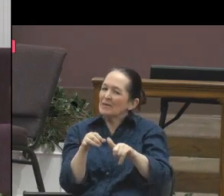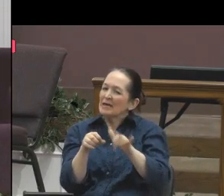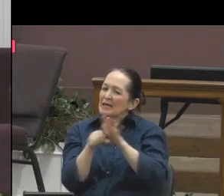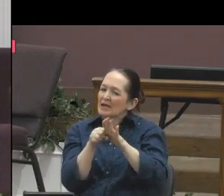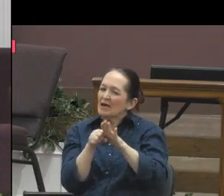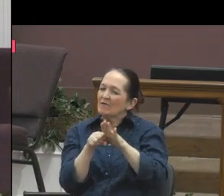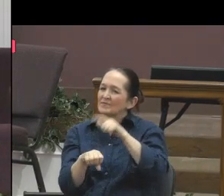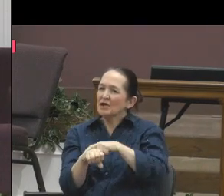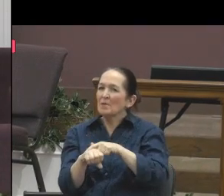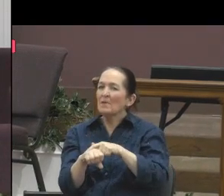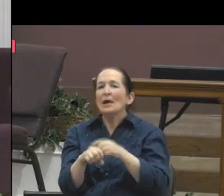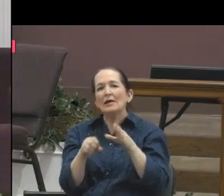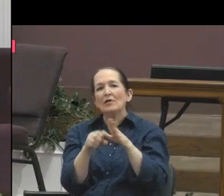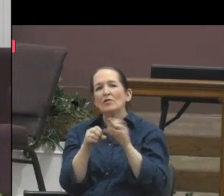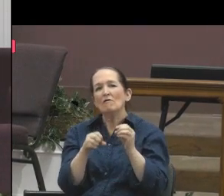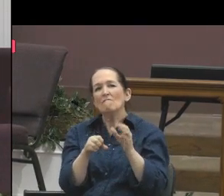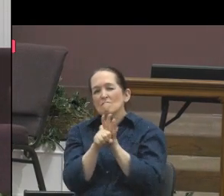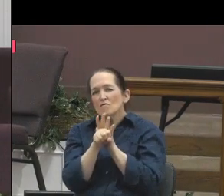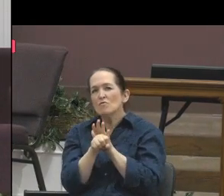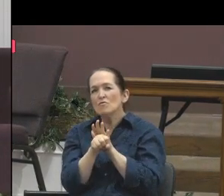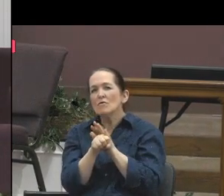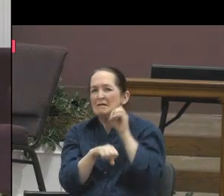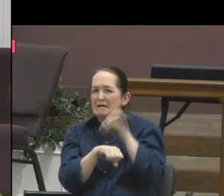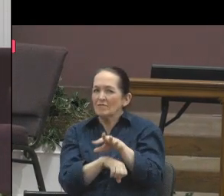people that migrate there.